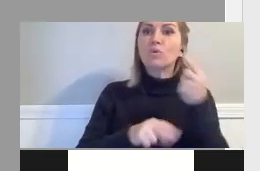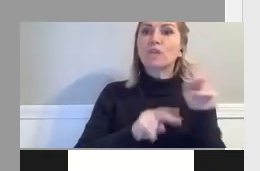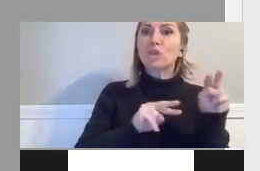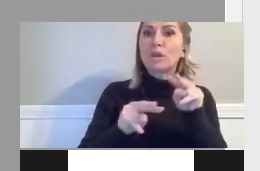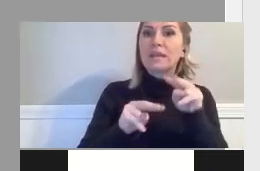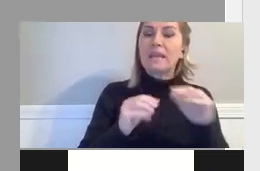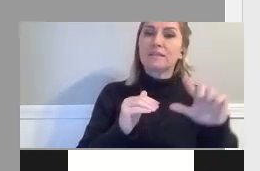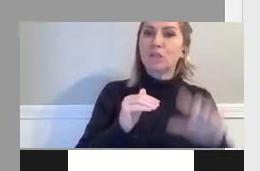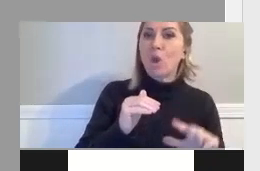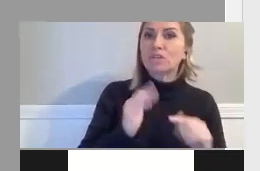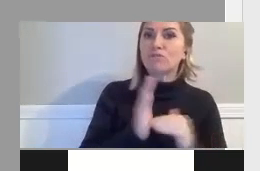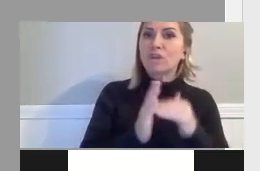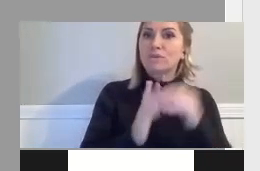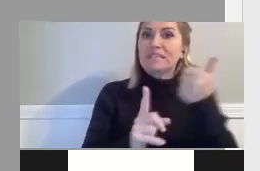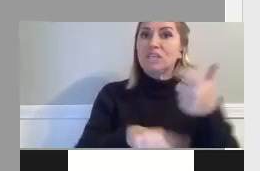frequency every time.